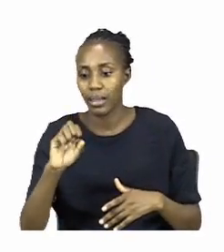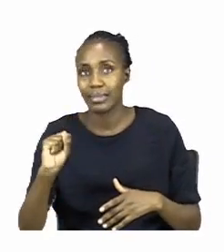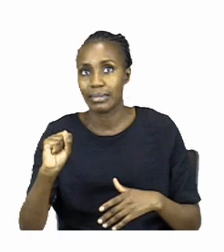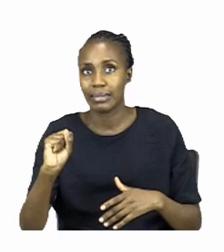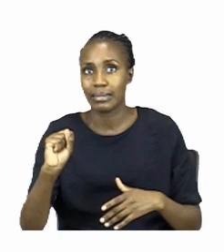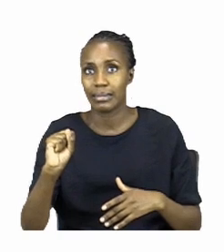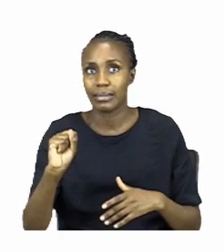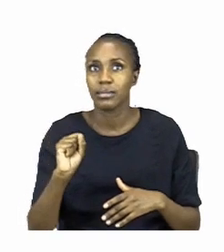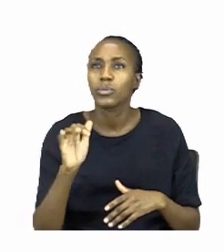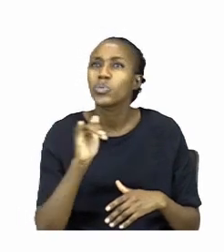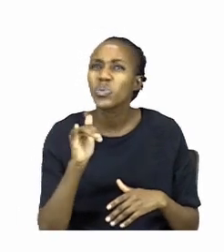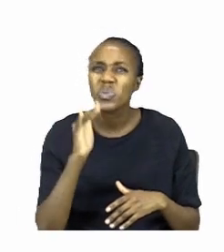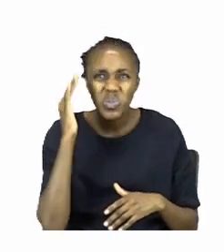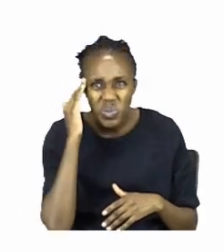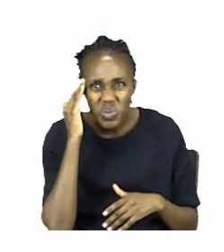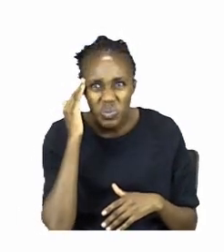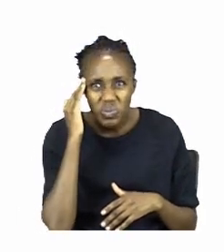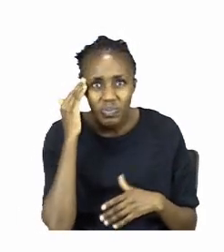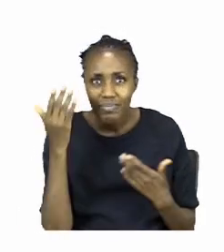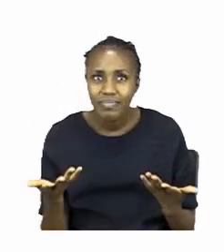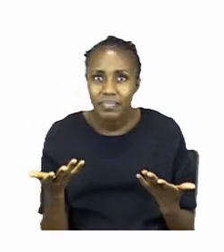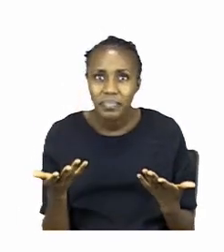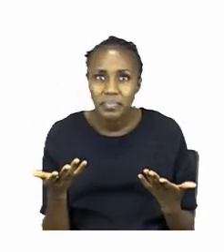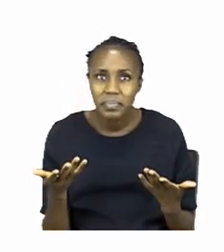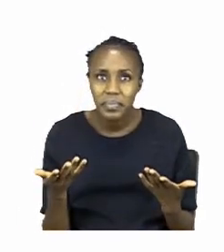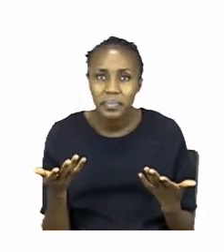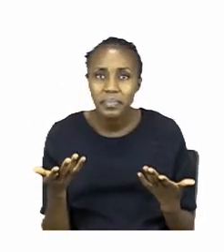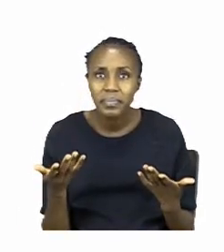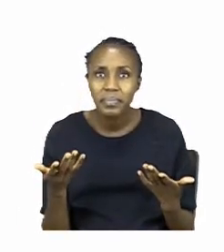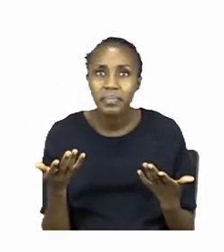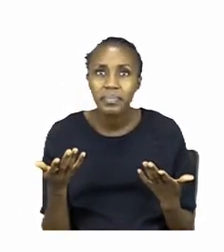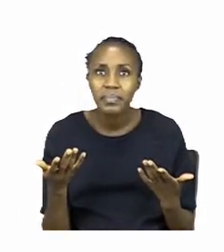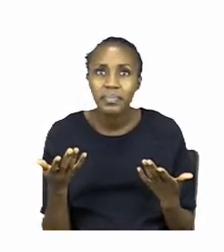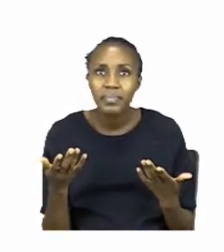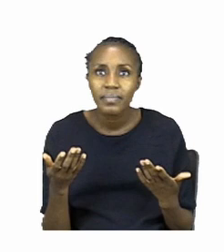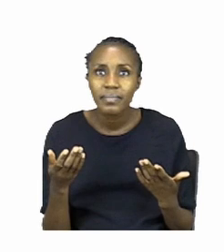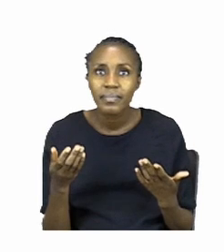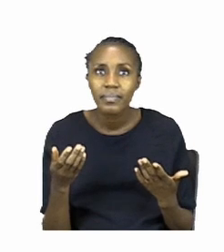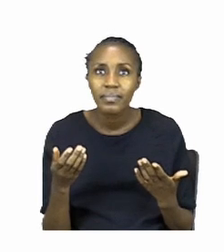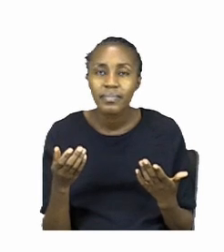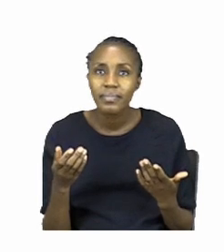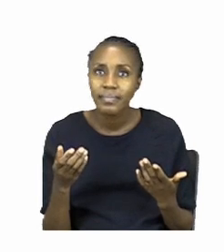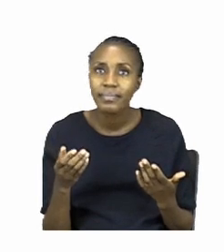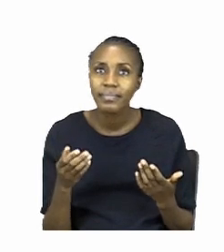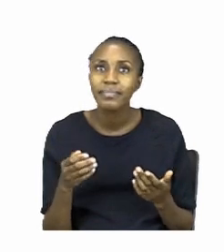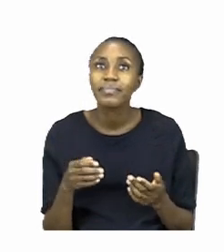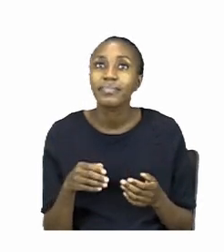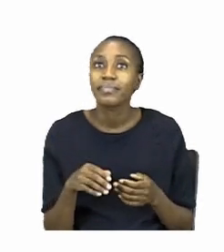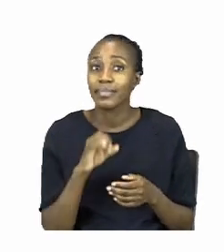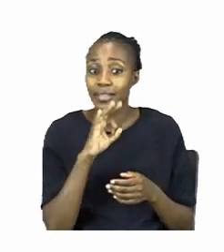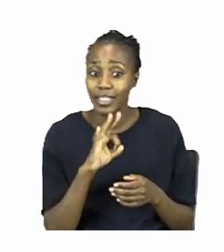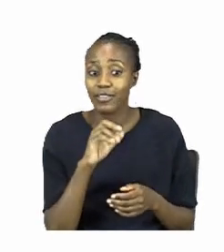which word do you think we have to fill in the missing space? Now if you said likes, boys and